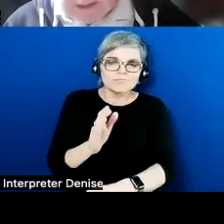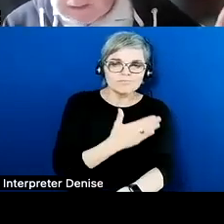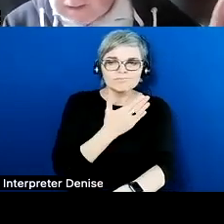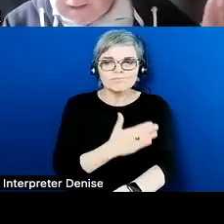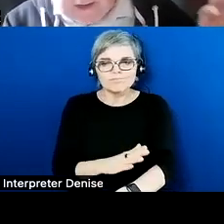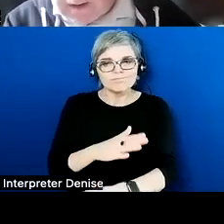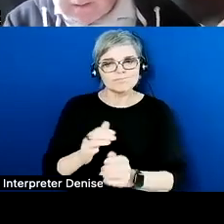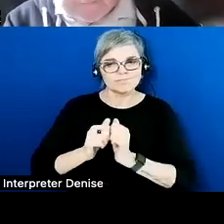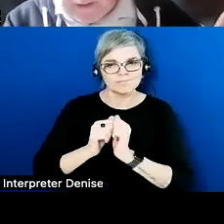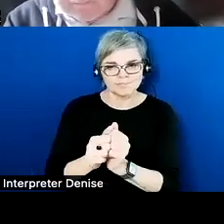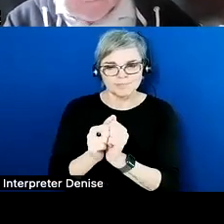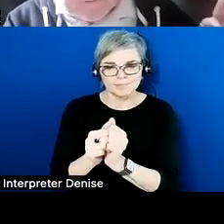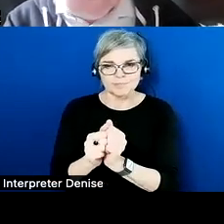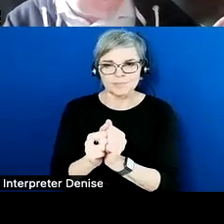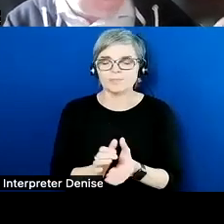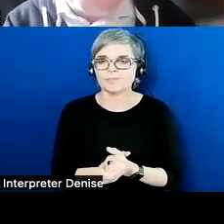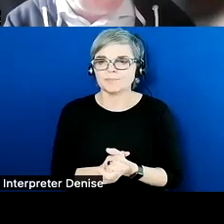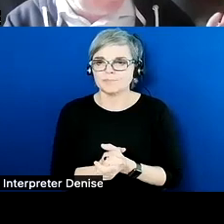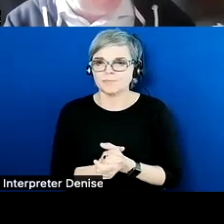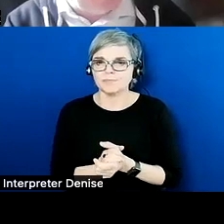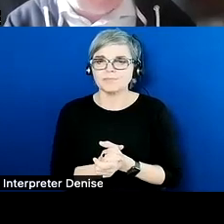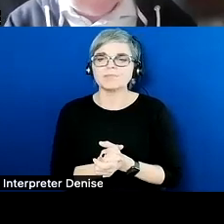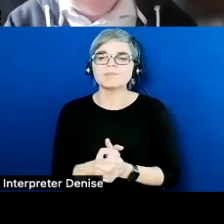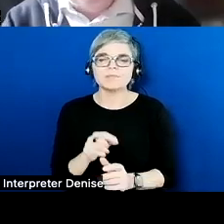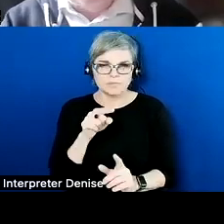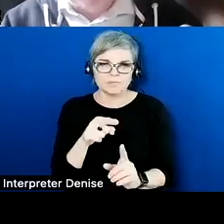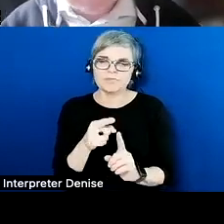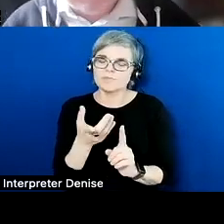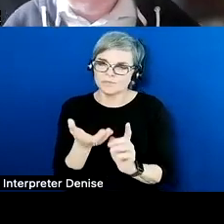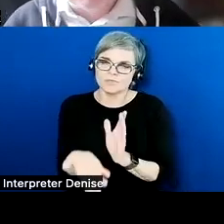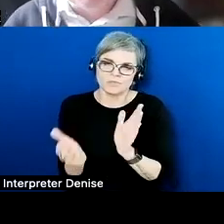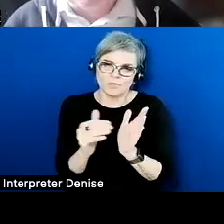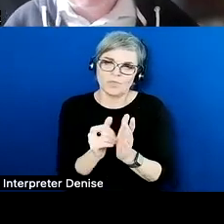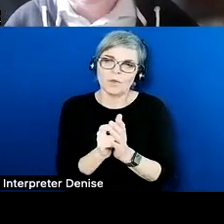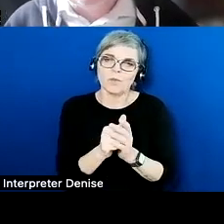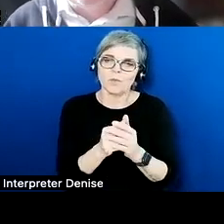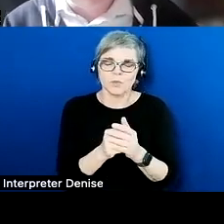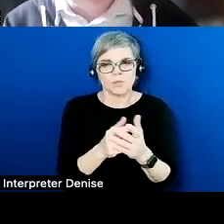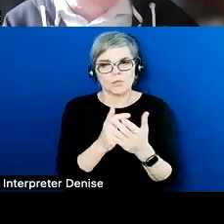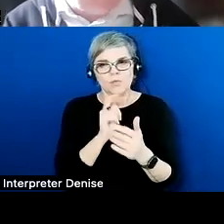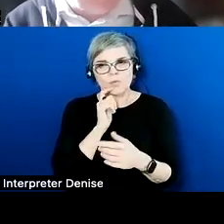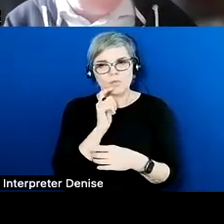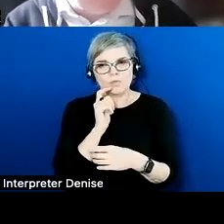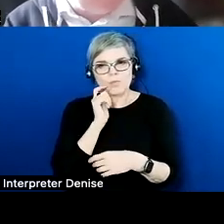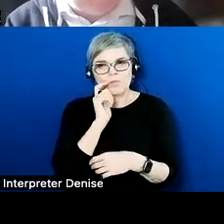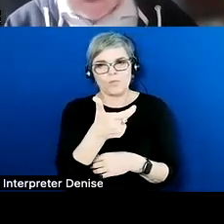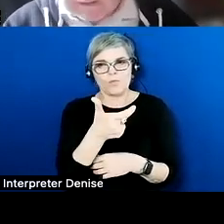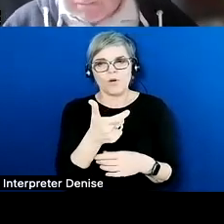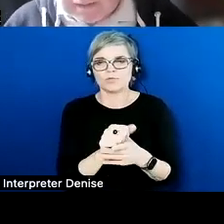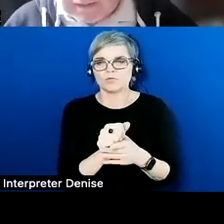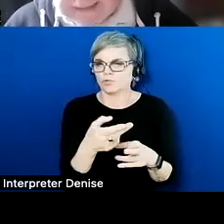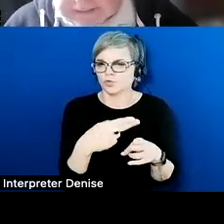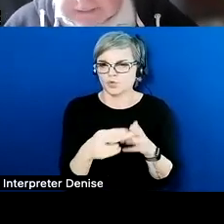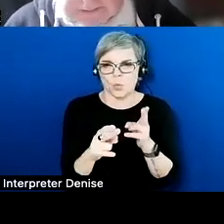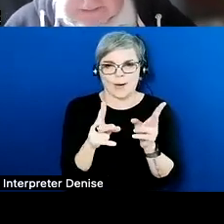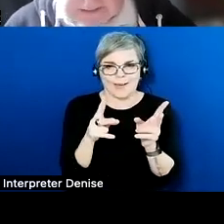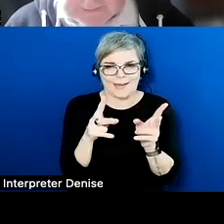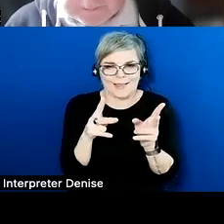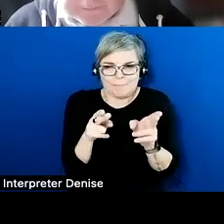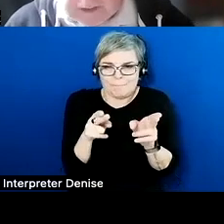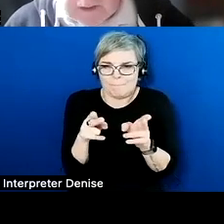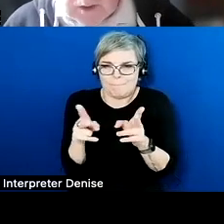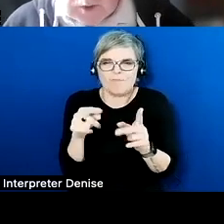watching a very short clip from this larger interview that you can find on the